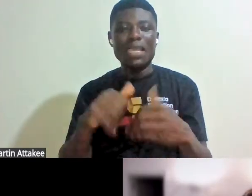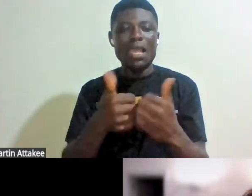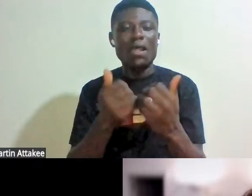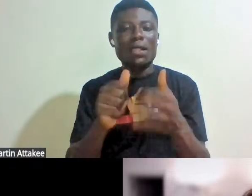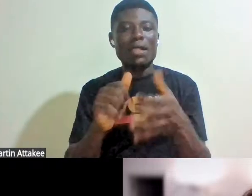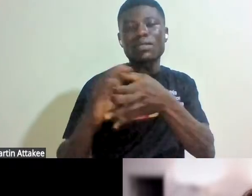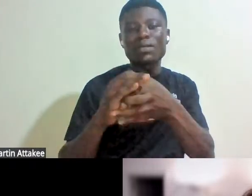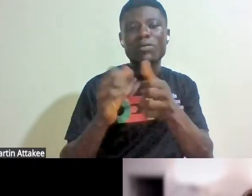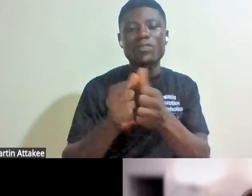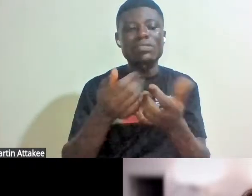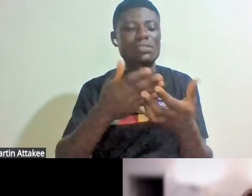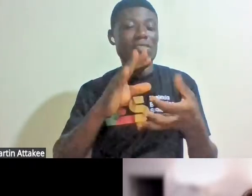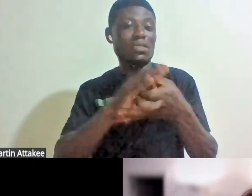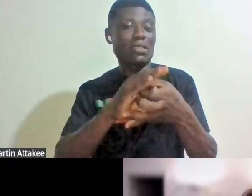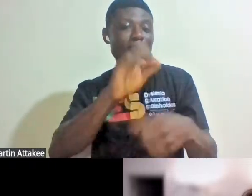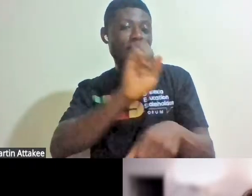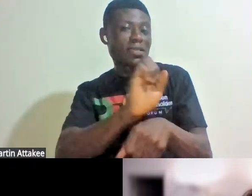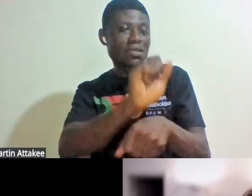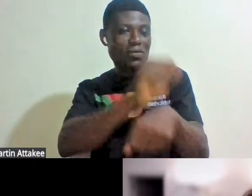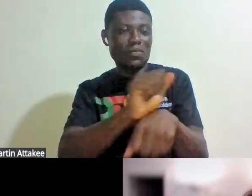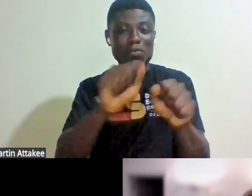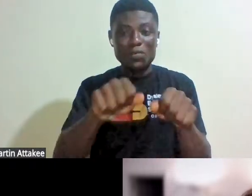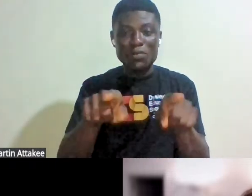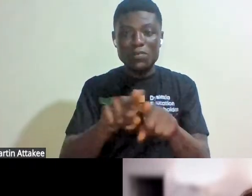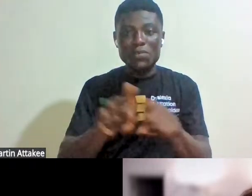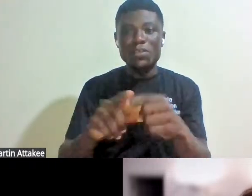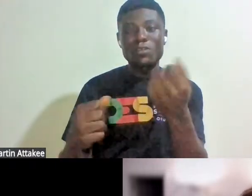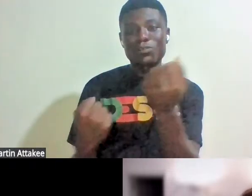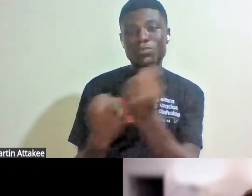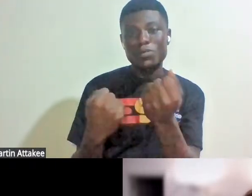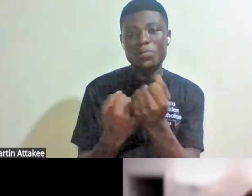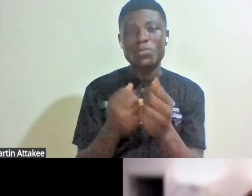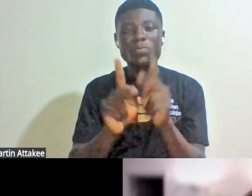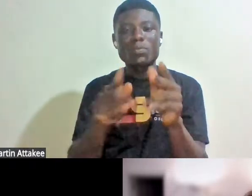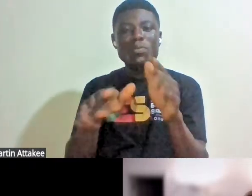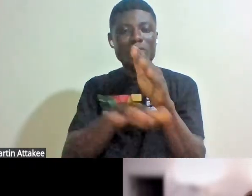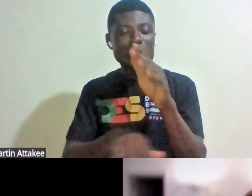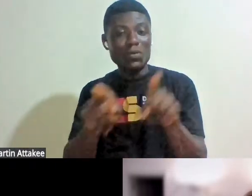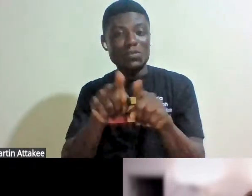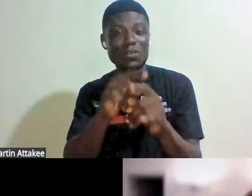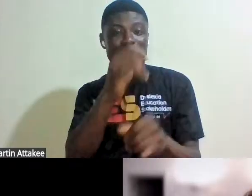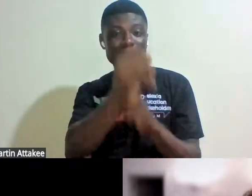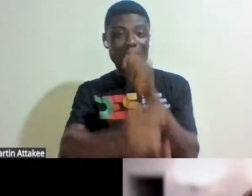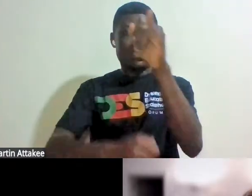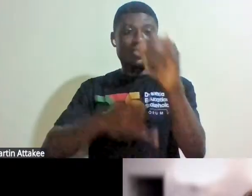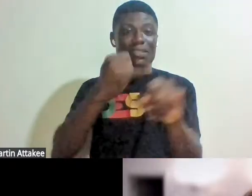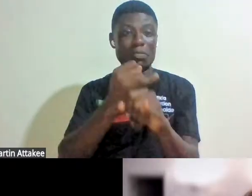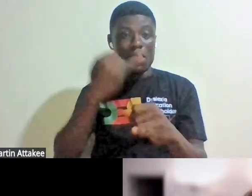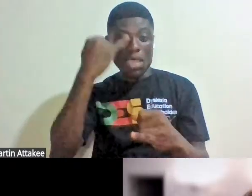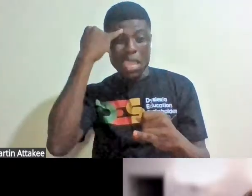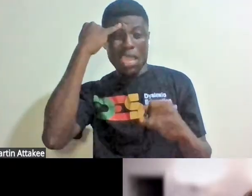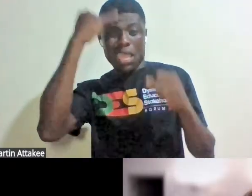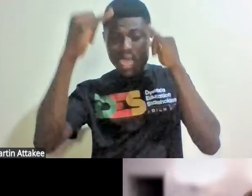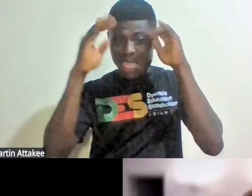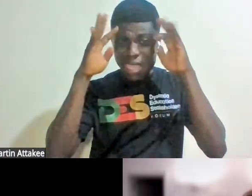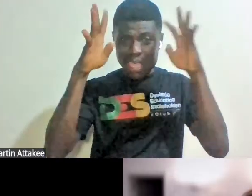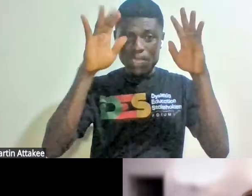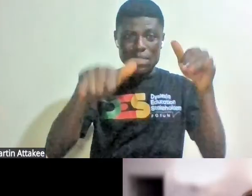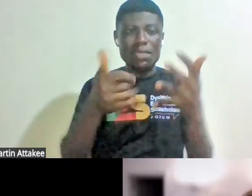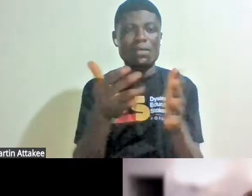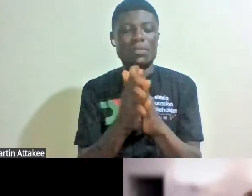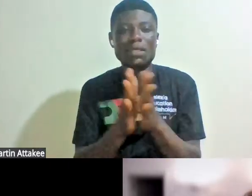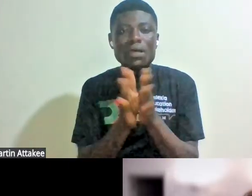practices. He also supports grassroots and international initiatives to widen access to